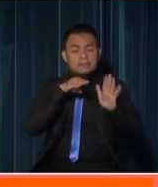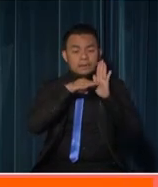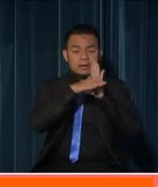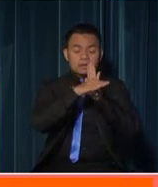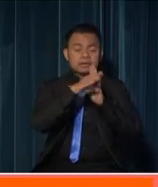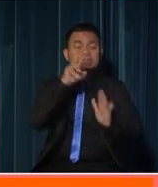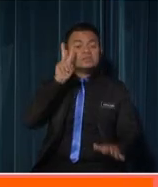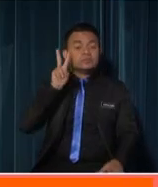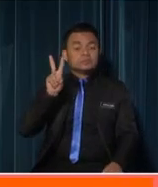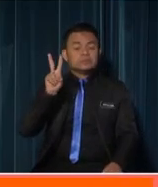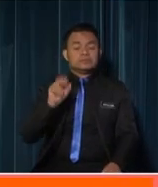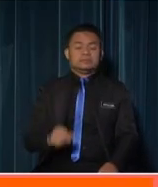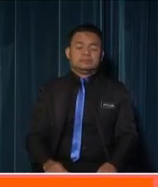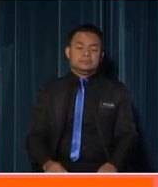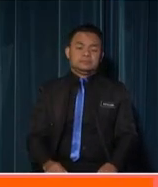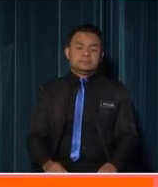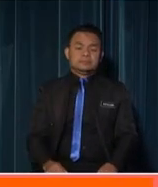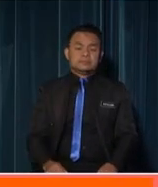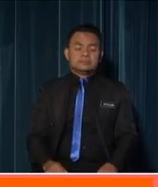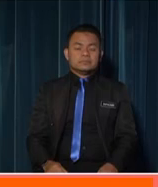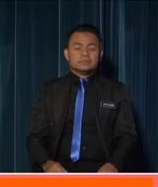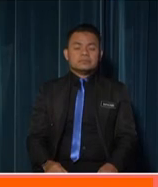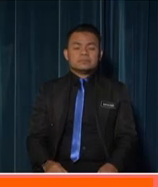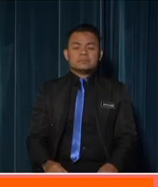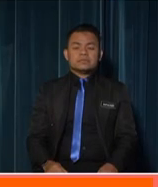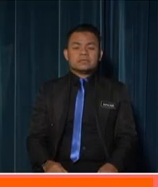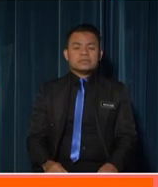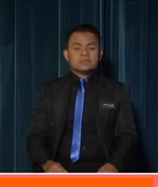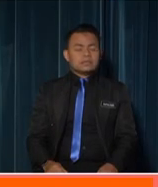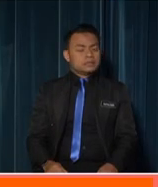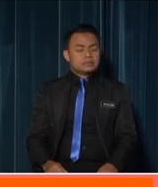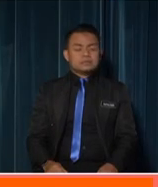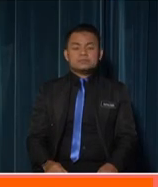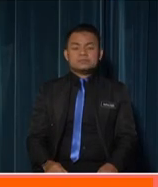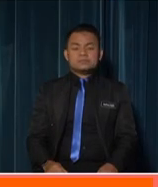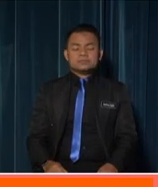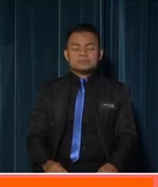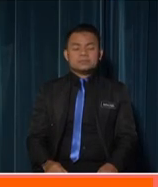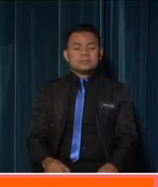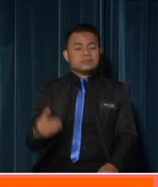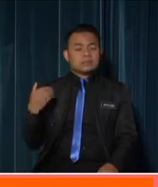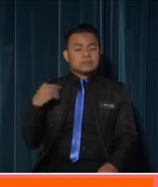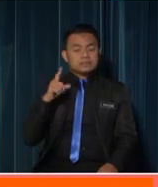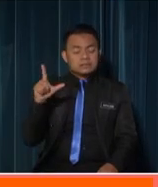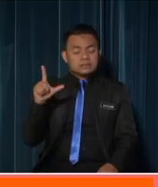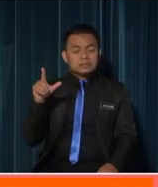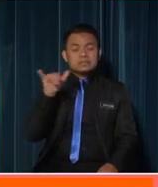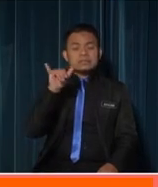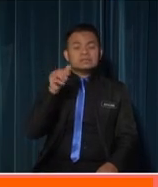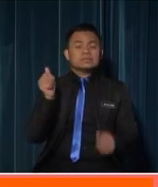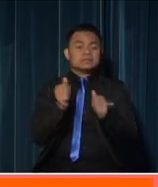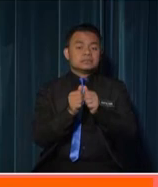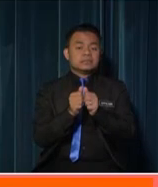equal parts or pieces or sizes is equal to half.